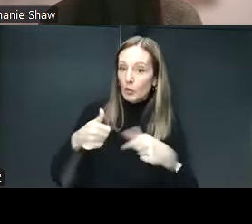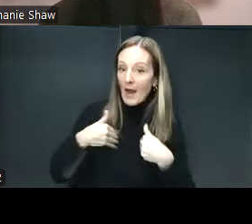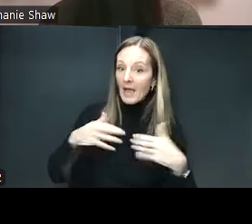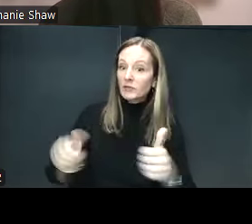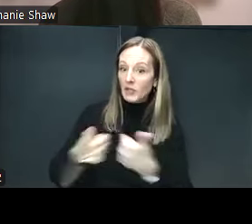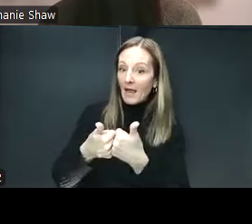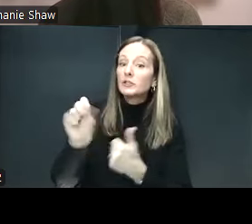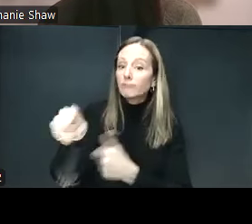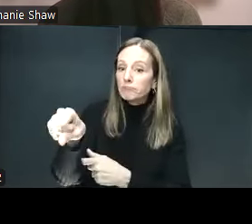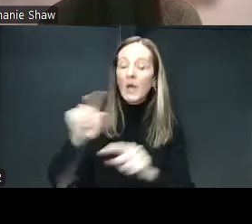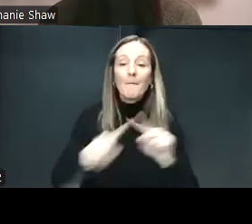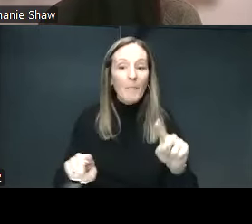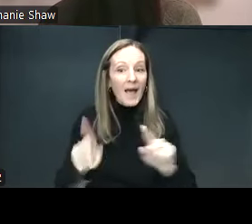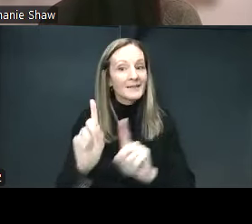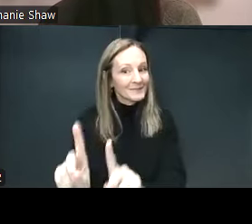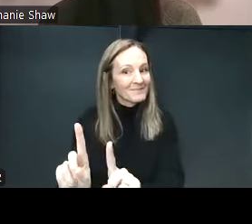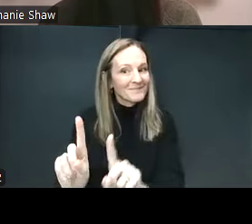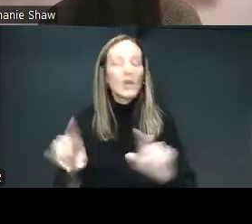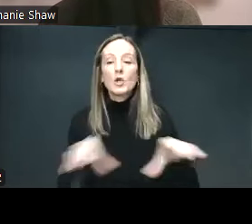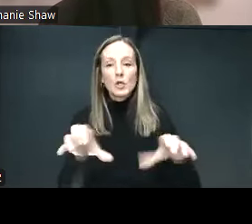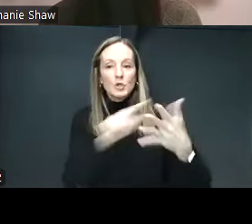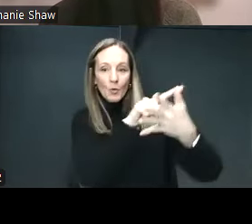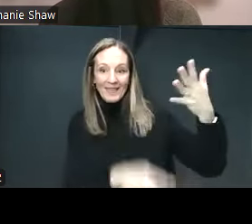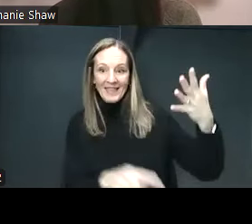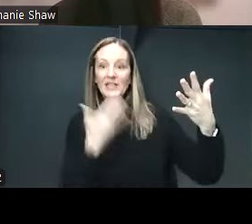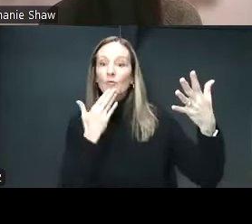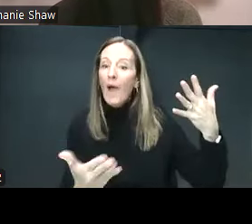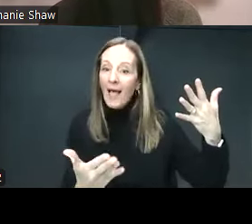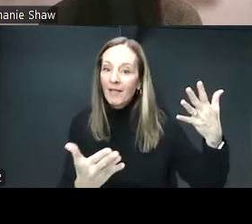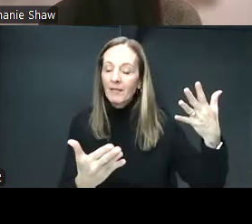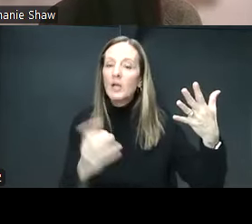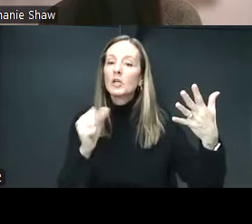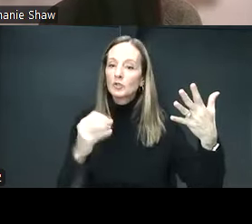are the things you're doing well. And that's how we're going to talk about that to an employer.